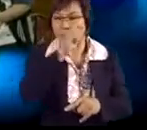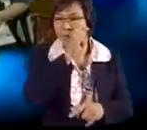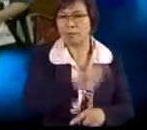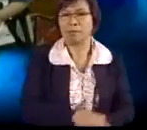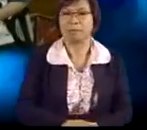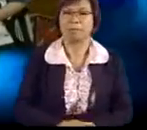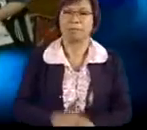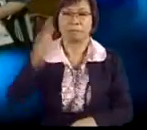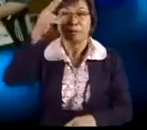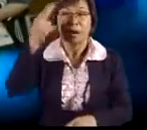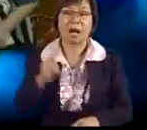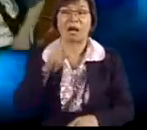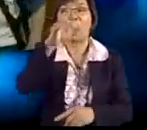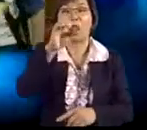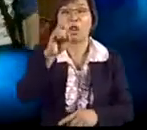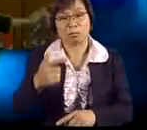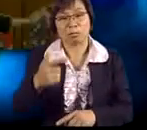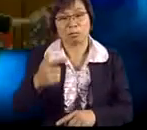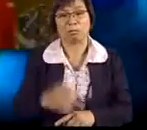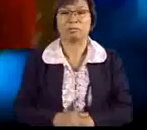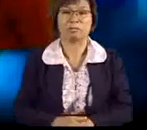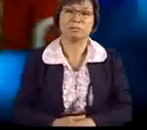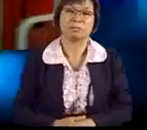onions. Uncle Leong, here we come.